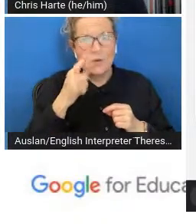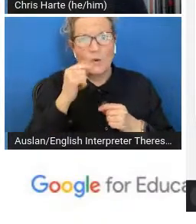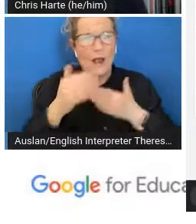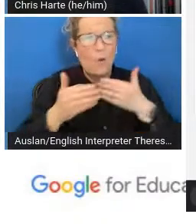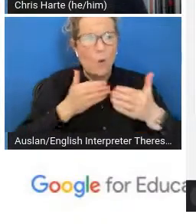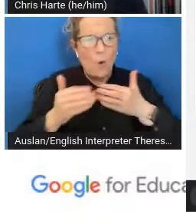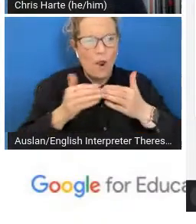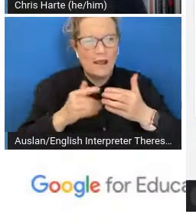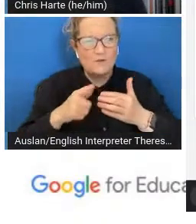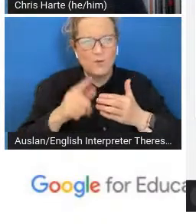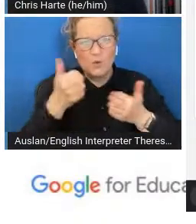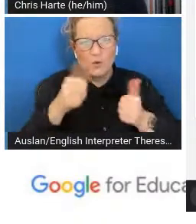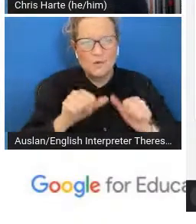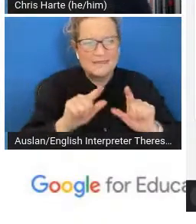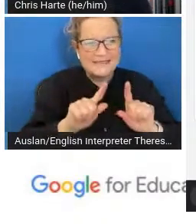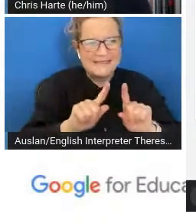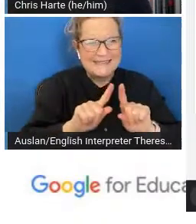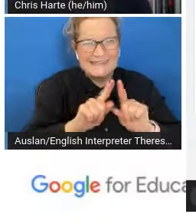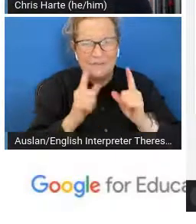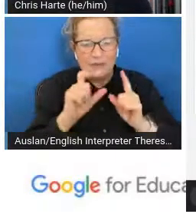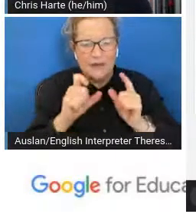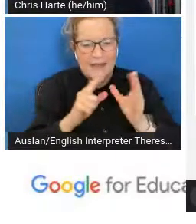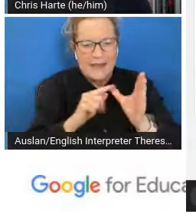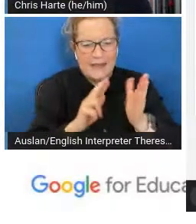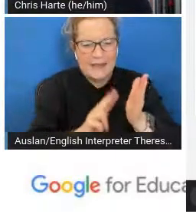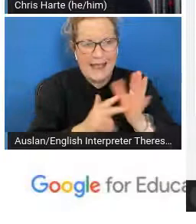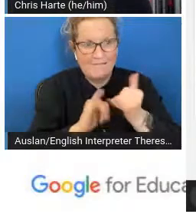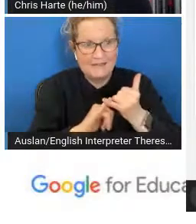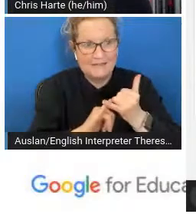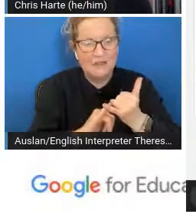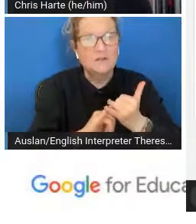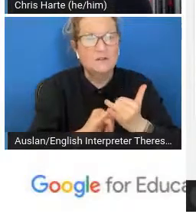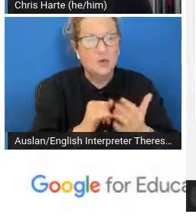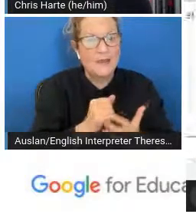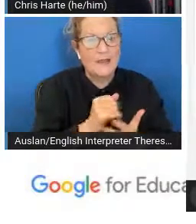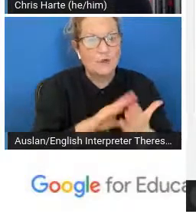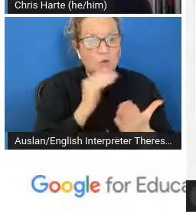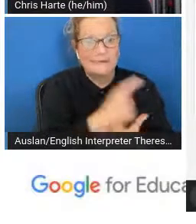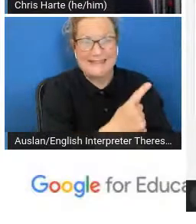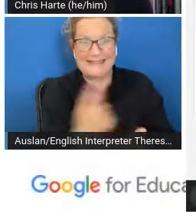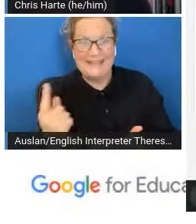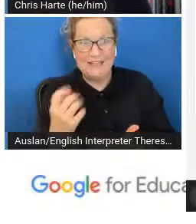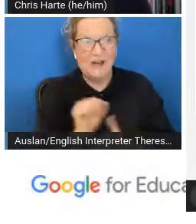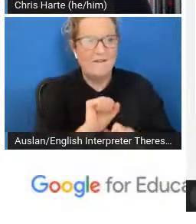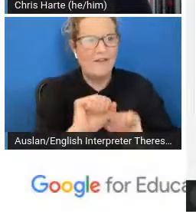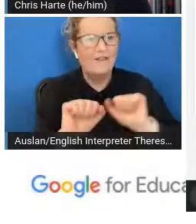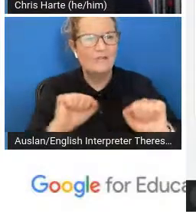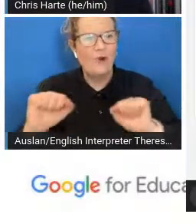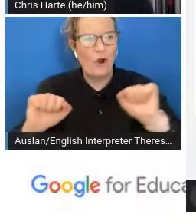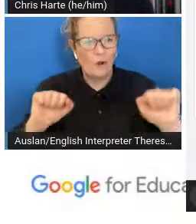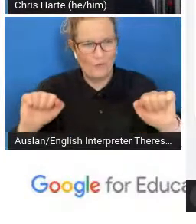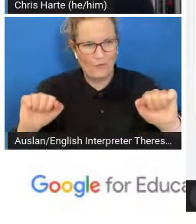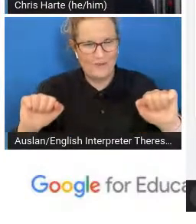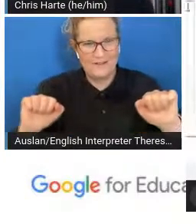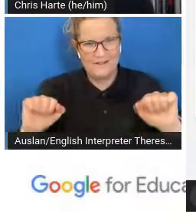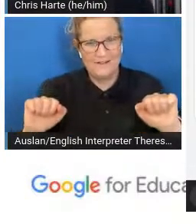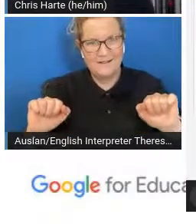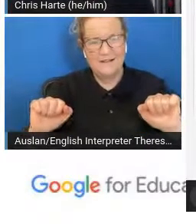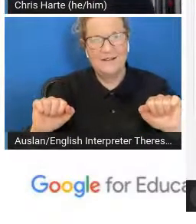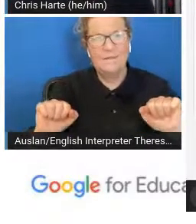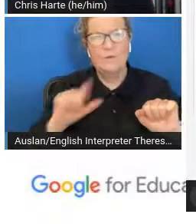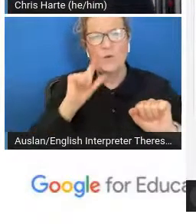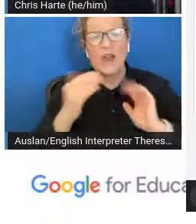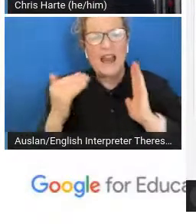multiple canvases. So each of the students has their own canvas. So they might be, and you can just scroll through. You can add